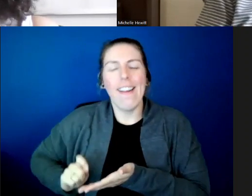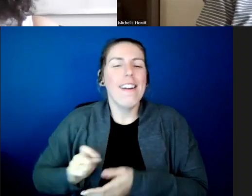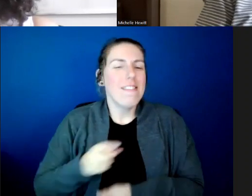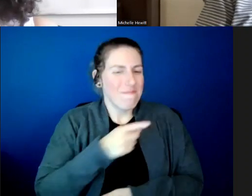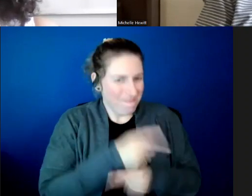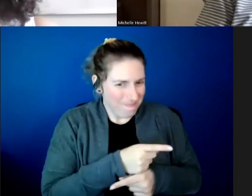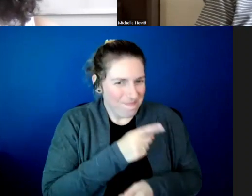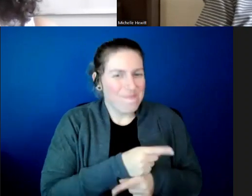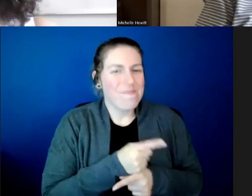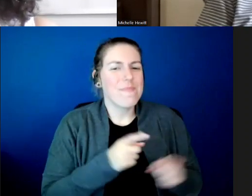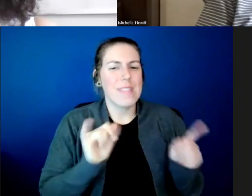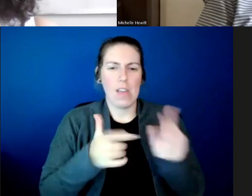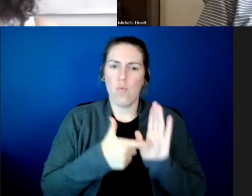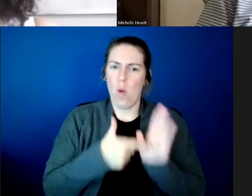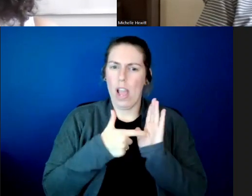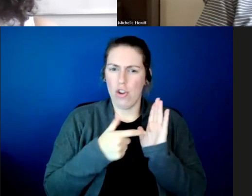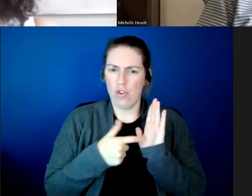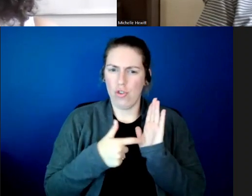that requirement to get,